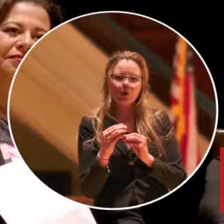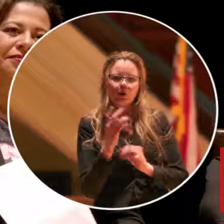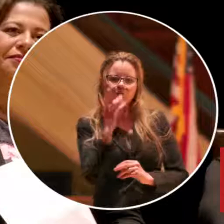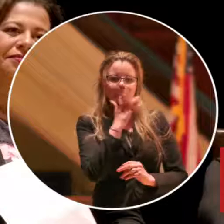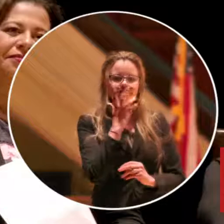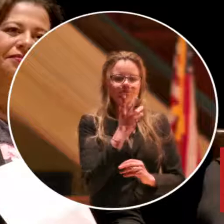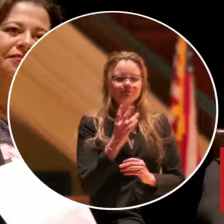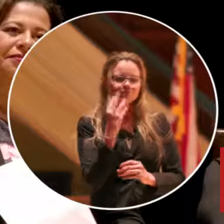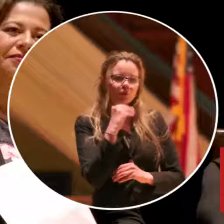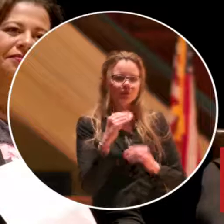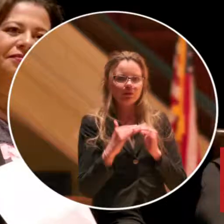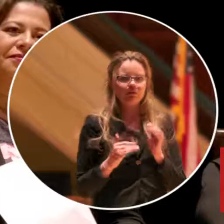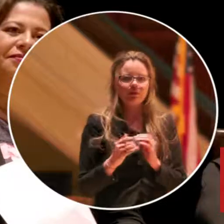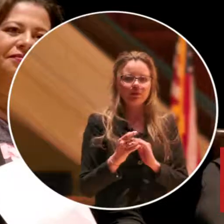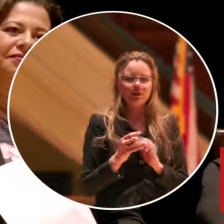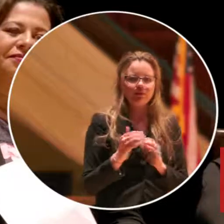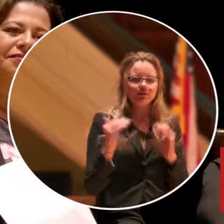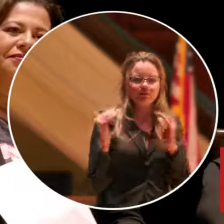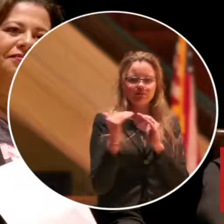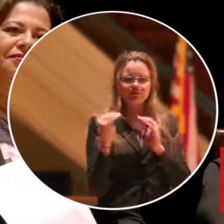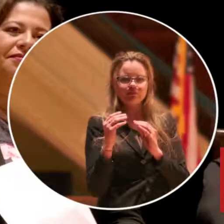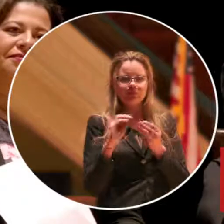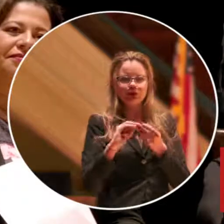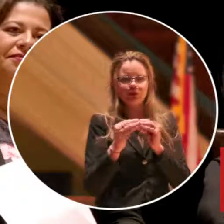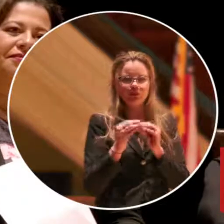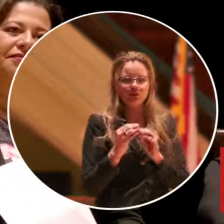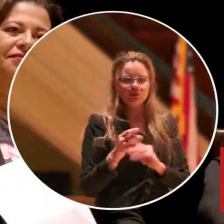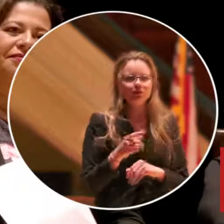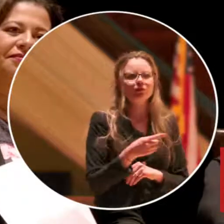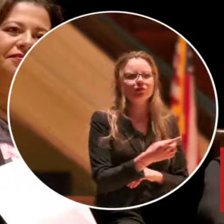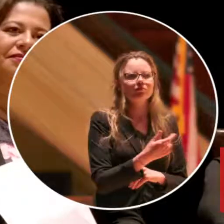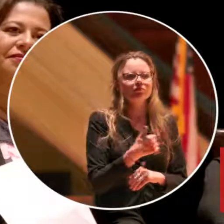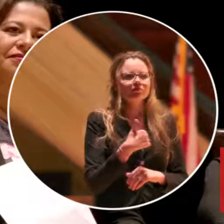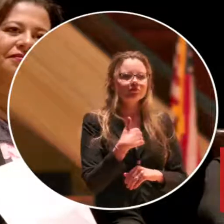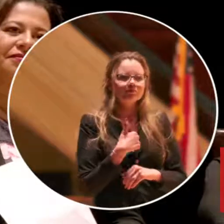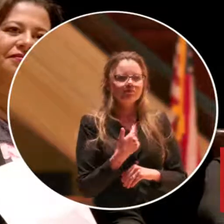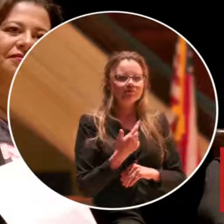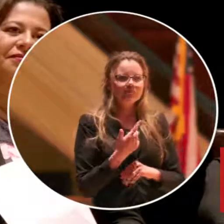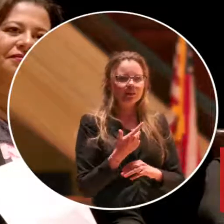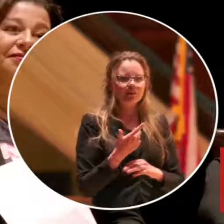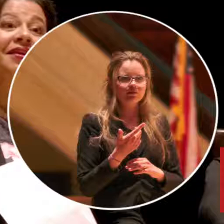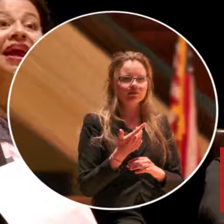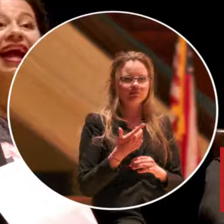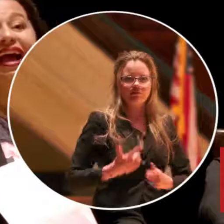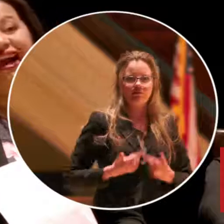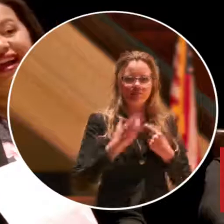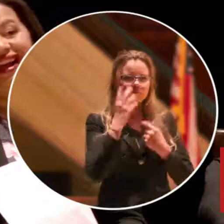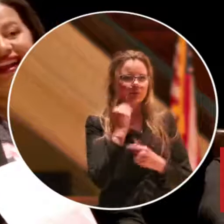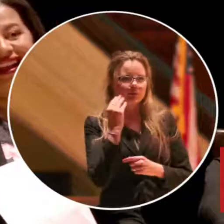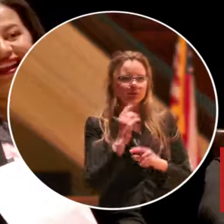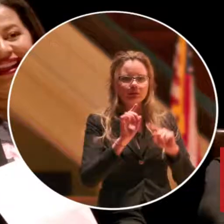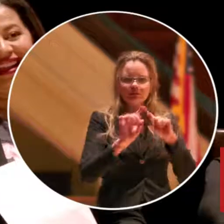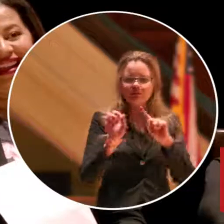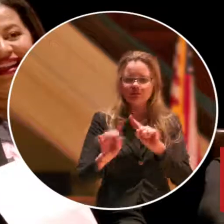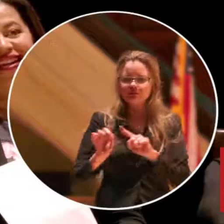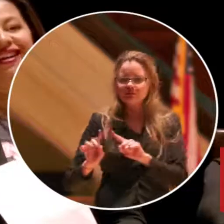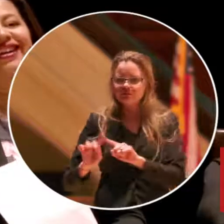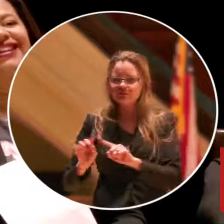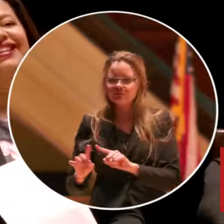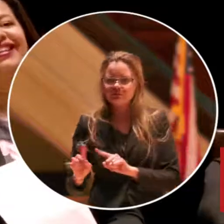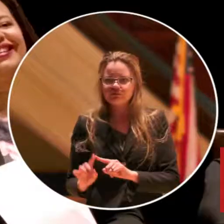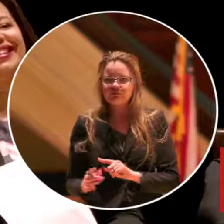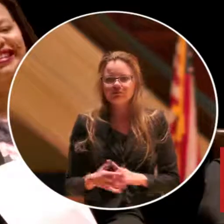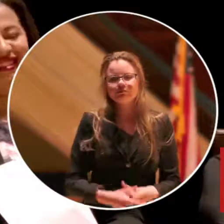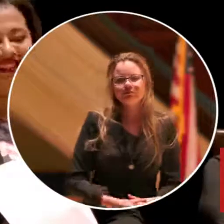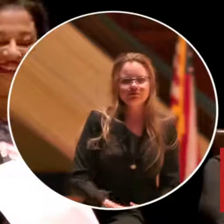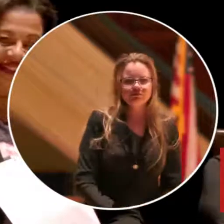Side Story on TV when I was 6, and then consoled me when I felt inconsolable over Tony's death, which I'm still scarred by to this day.